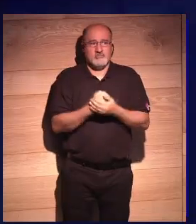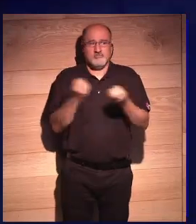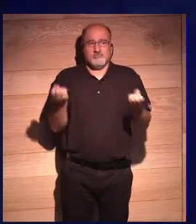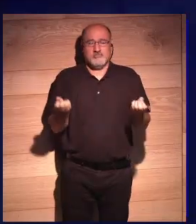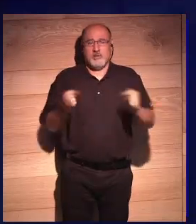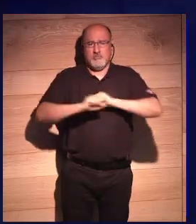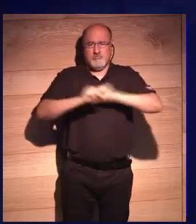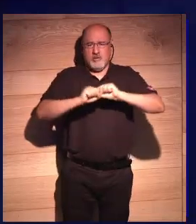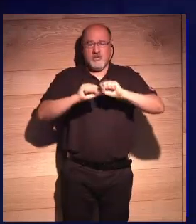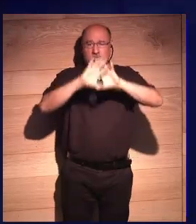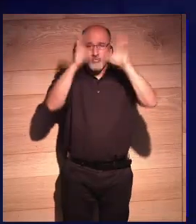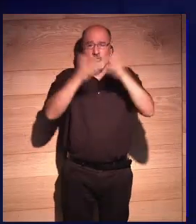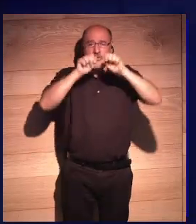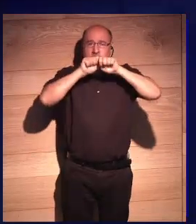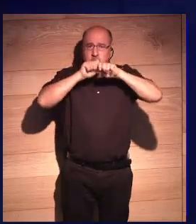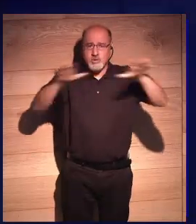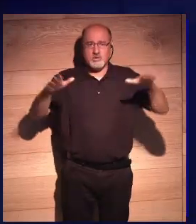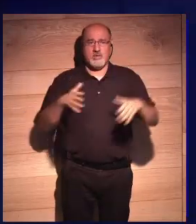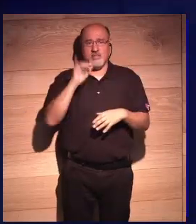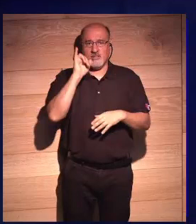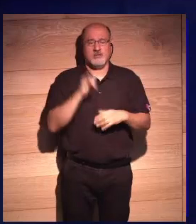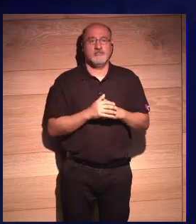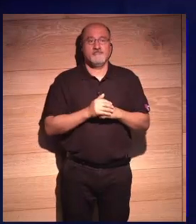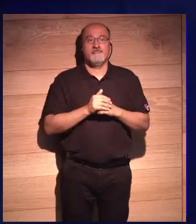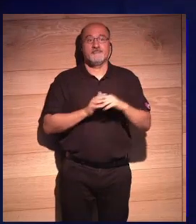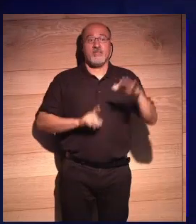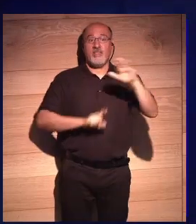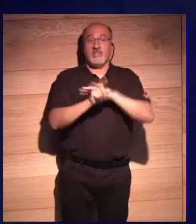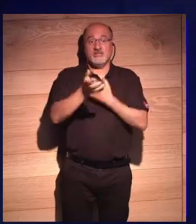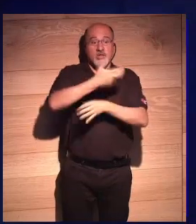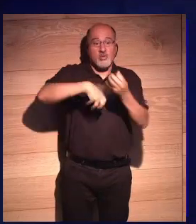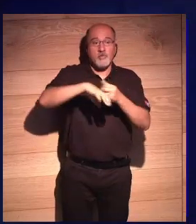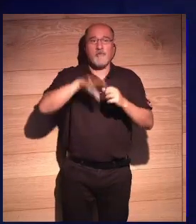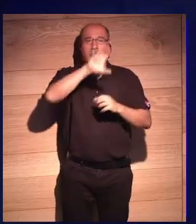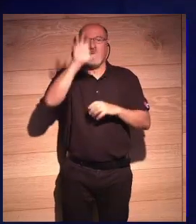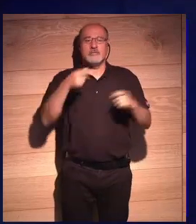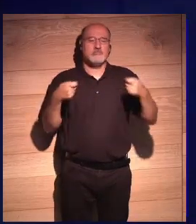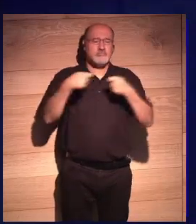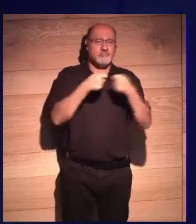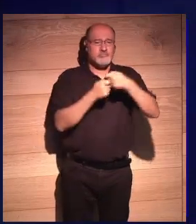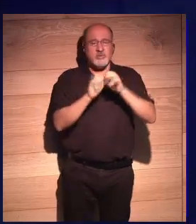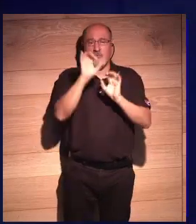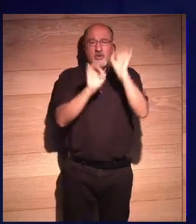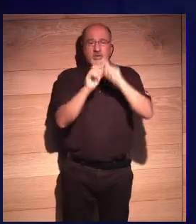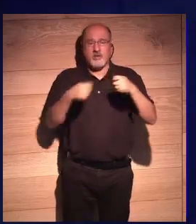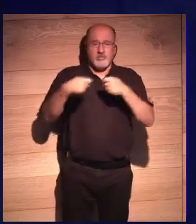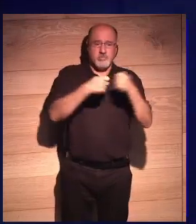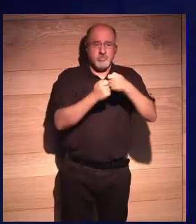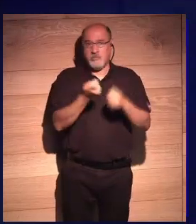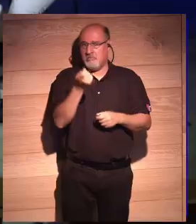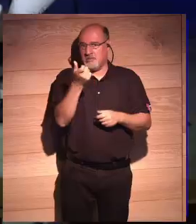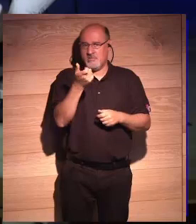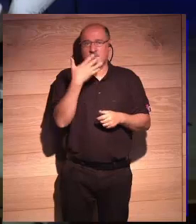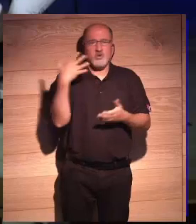all the ingredients to have a great impact in the world. So if you have a look at the Sustainable Development Goals, every country contributes a